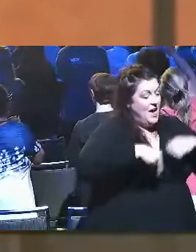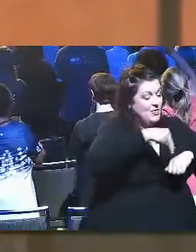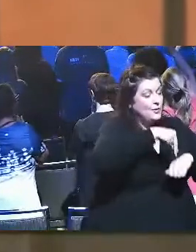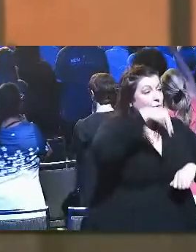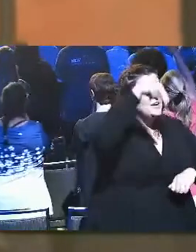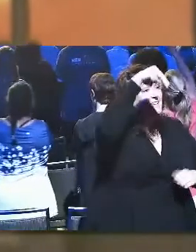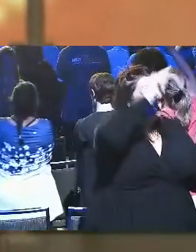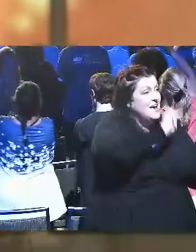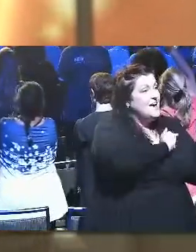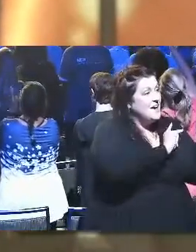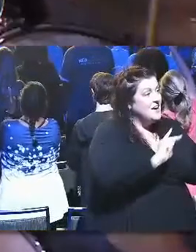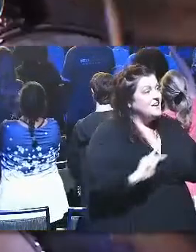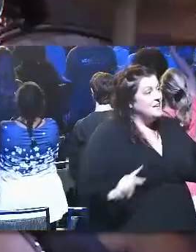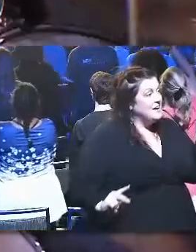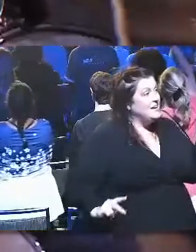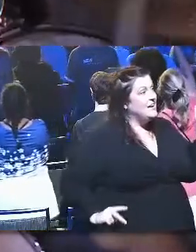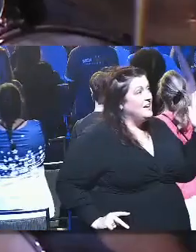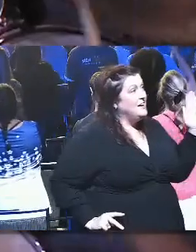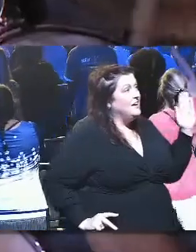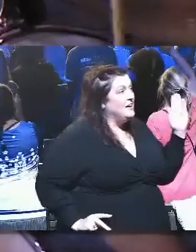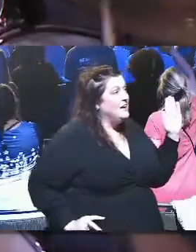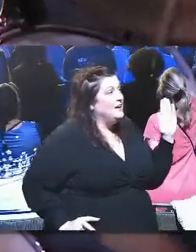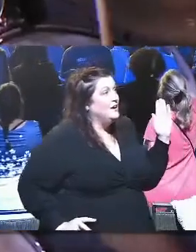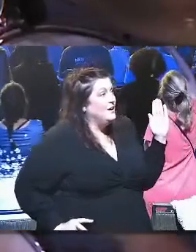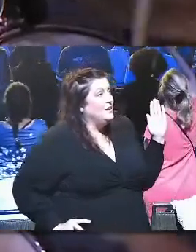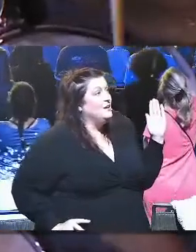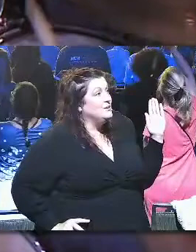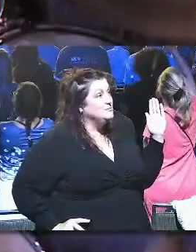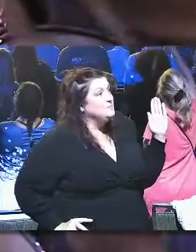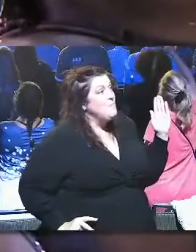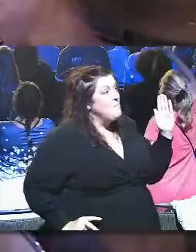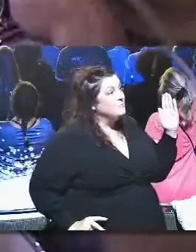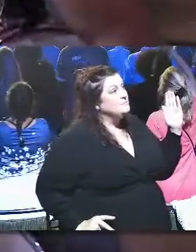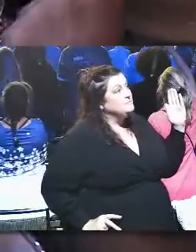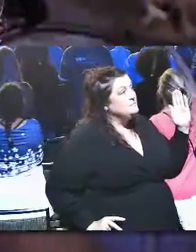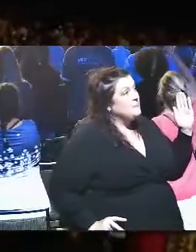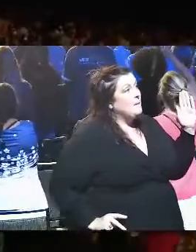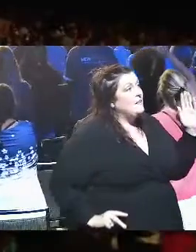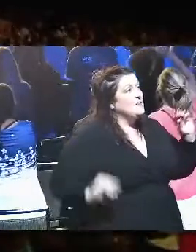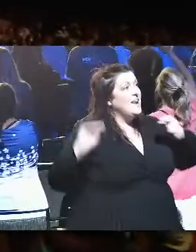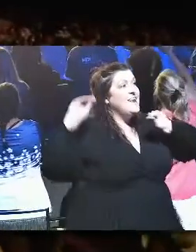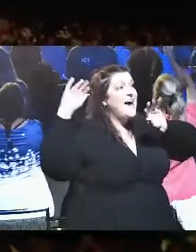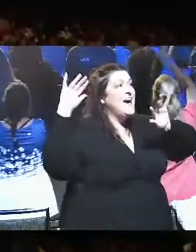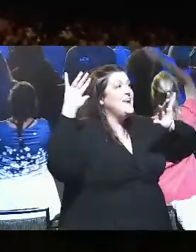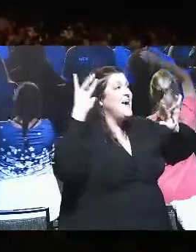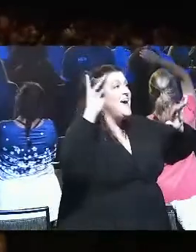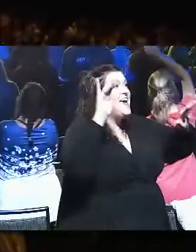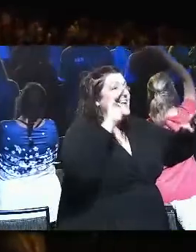Glory of the risen King. Jesus,